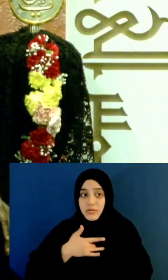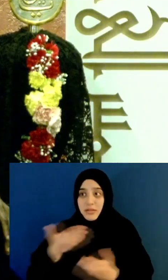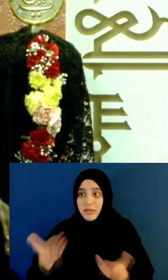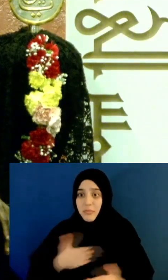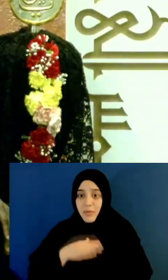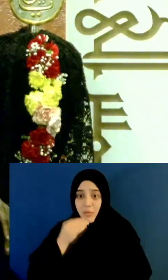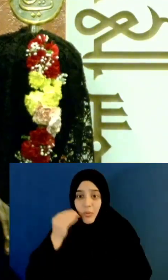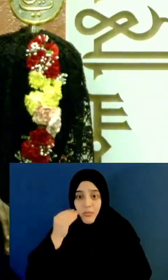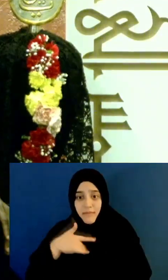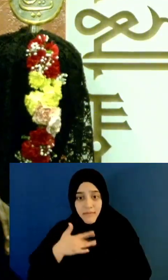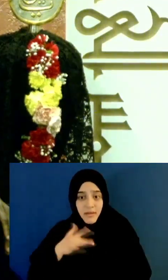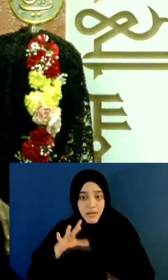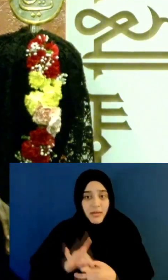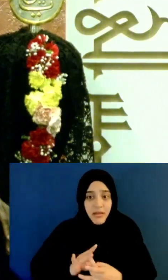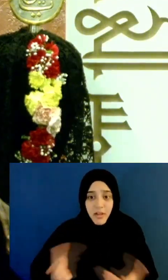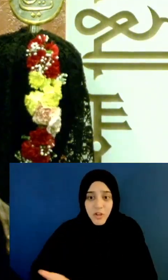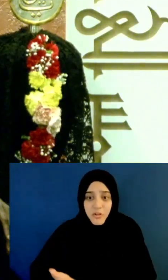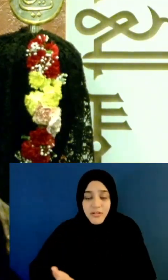But you know, Islam is very clear.